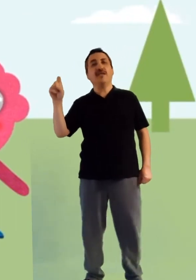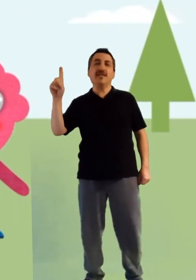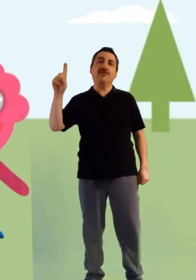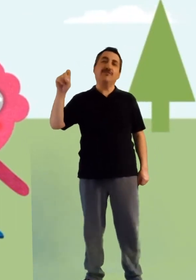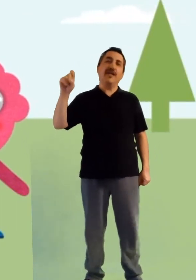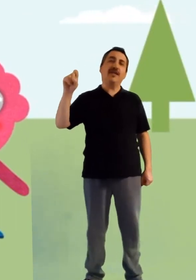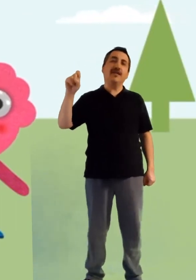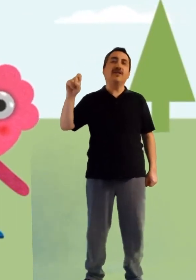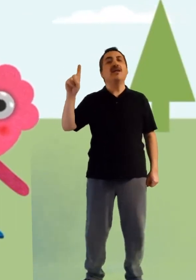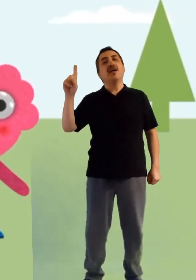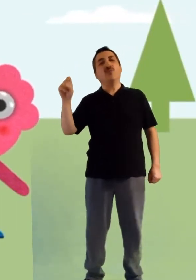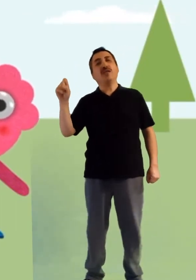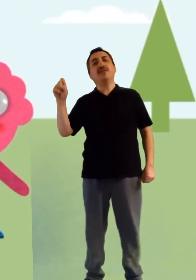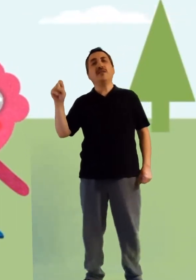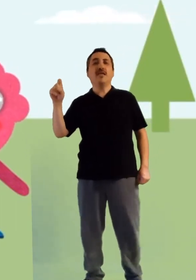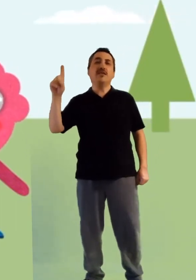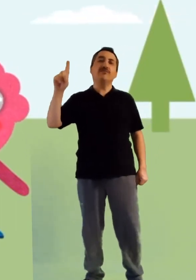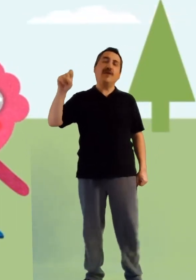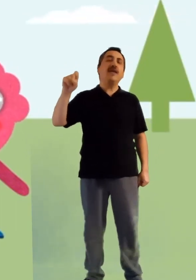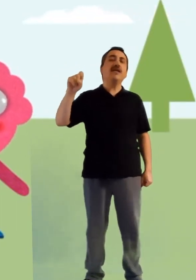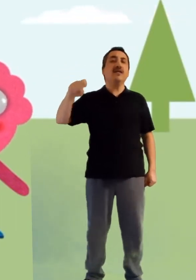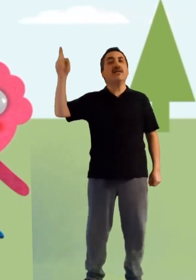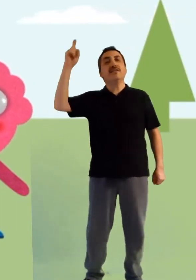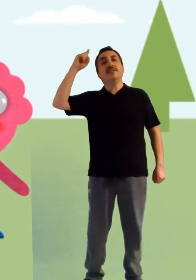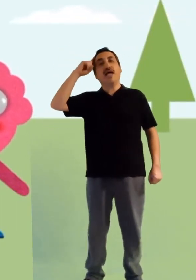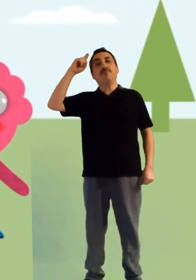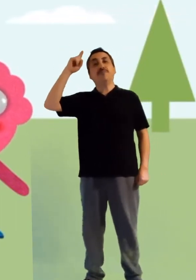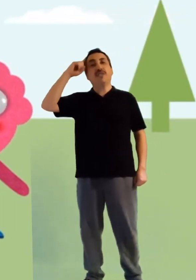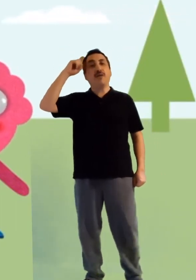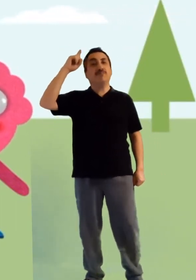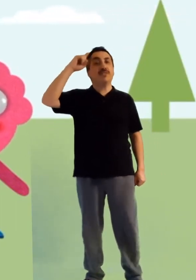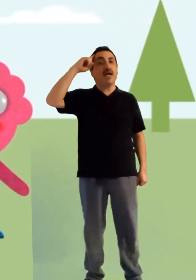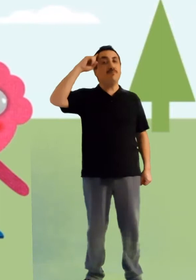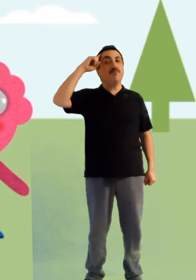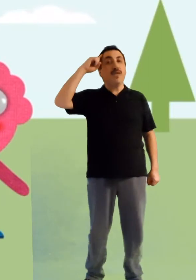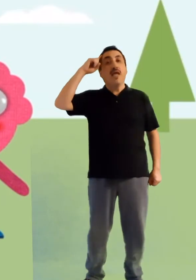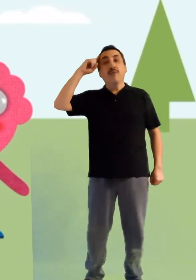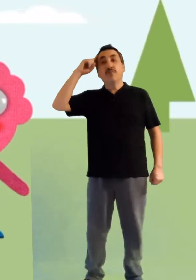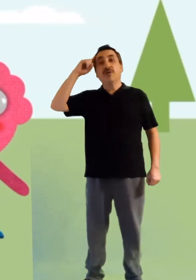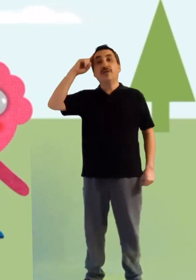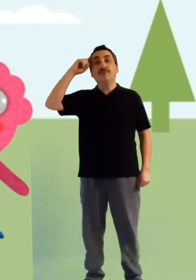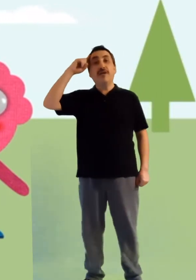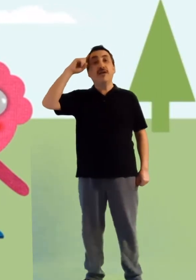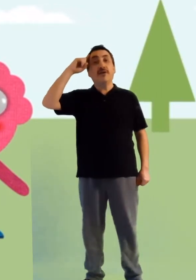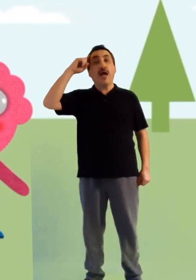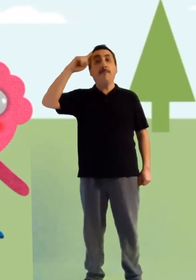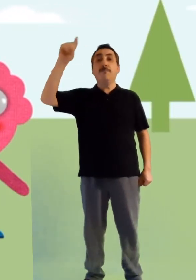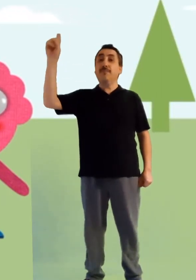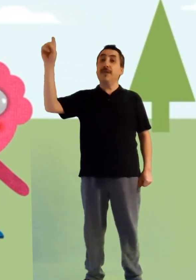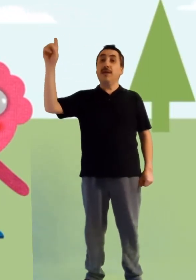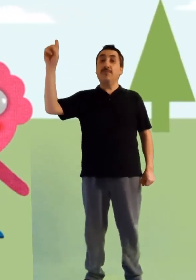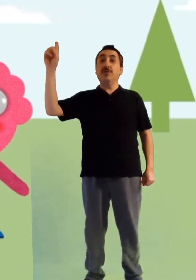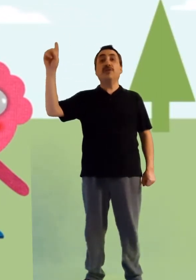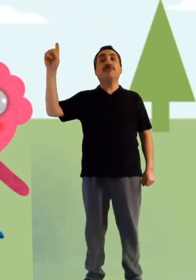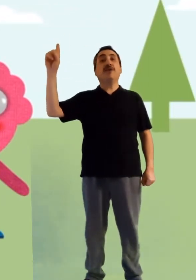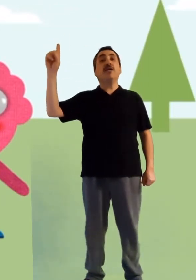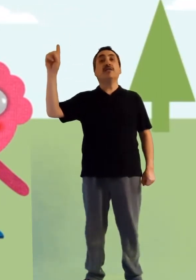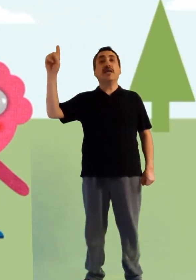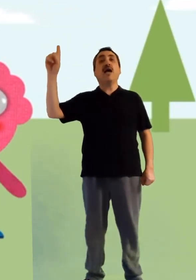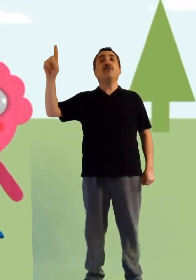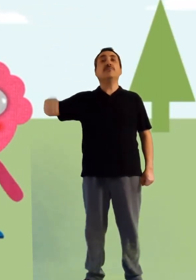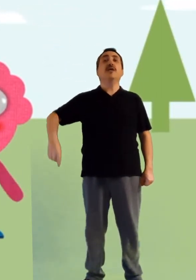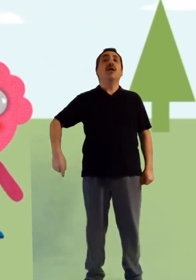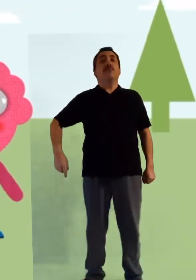One little finger, one little finger, tap, tap, tap. Point your finger up, point your